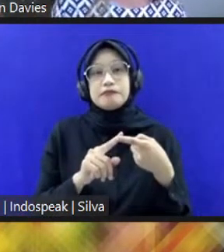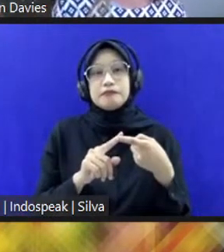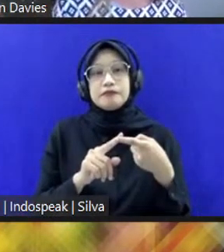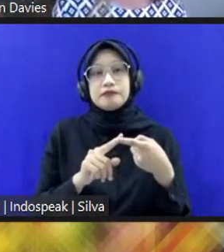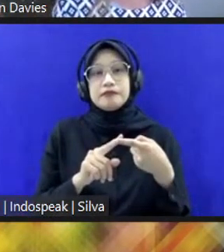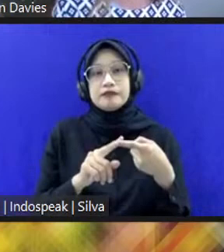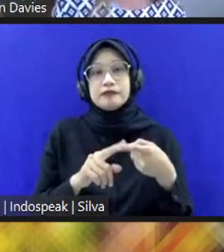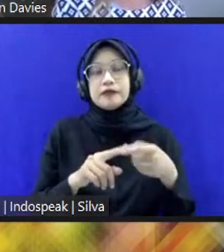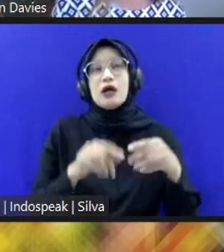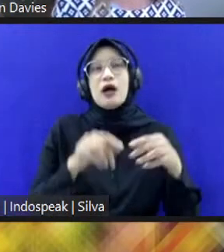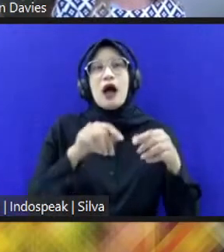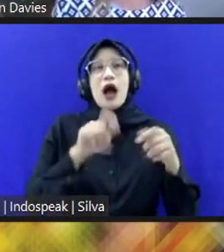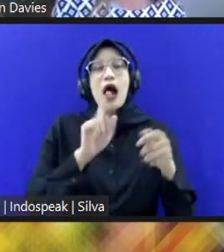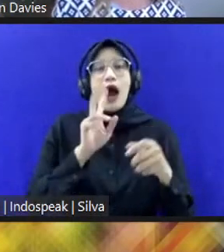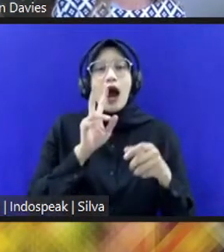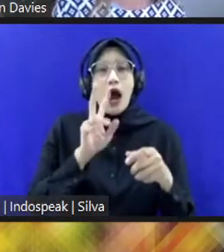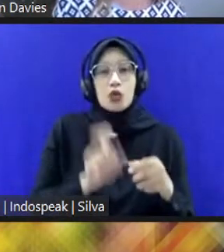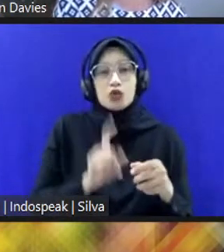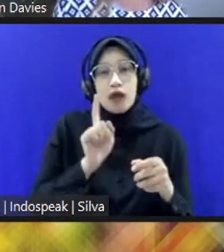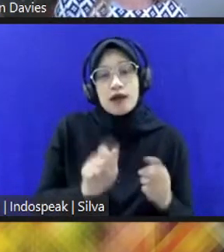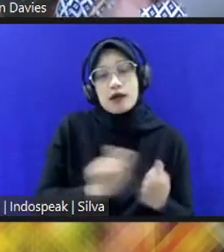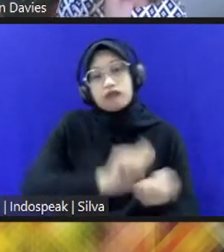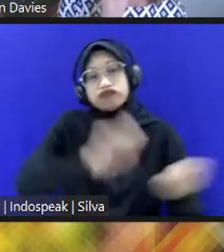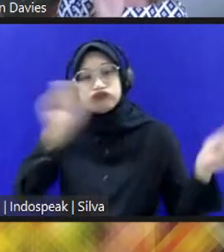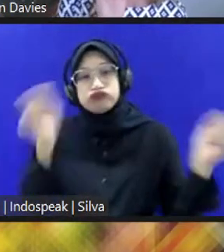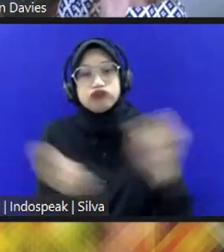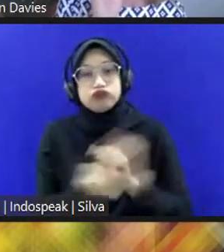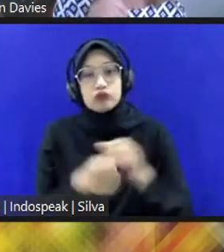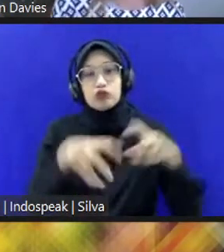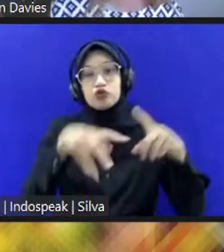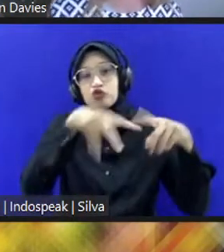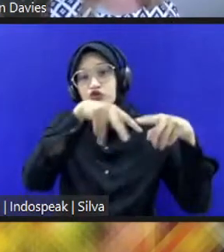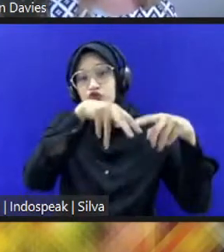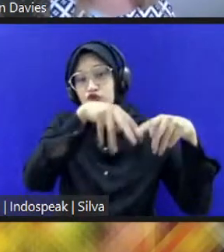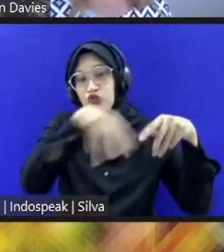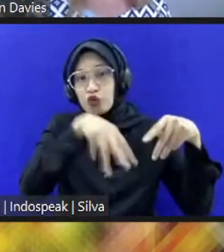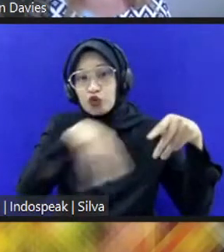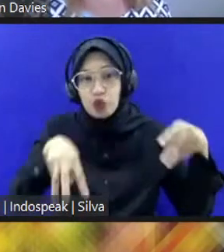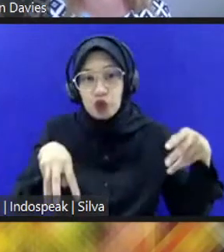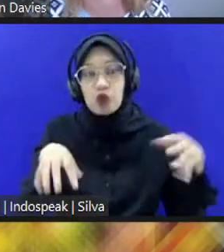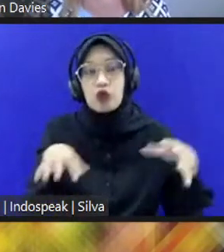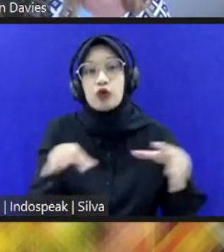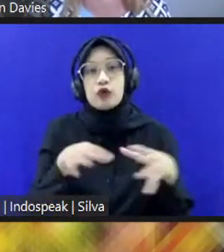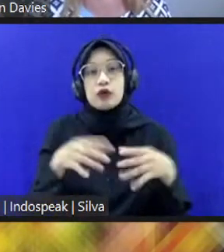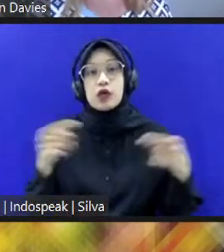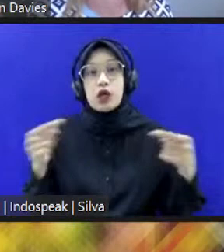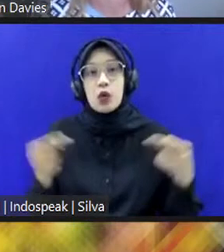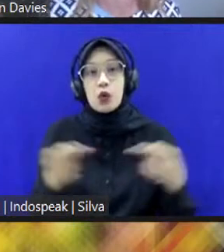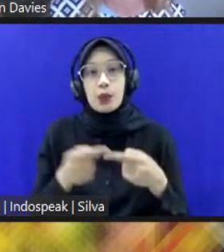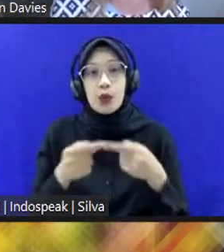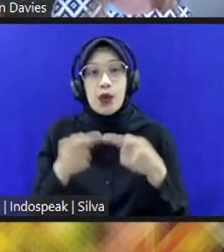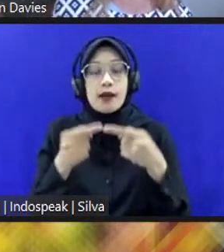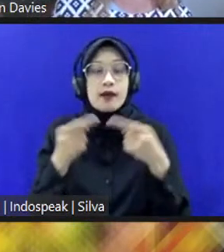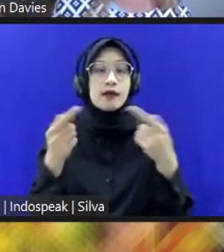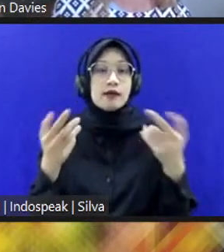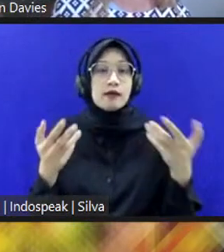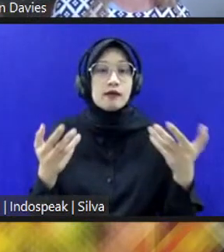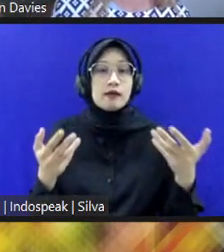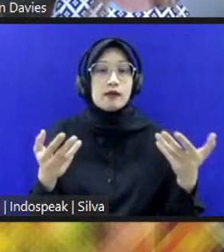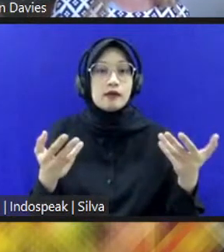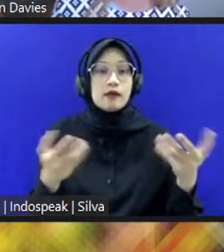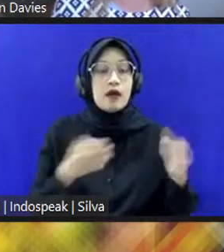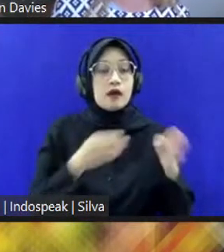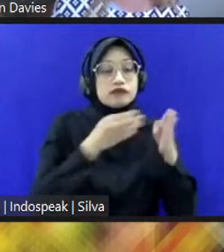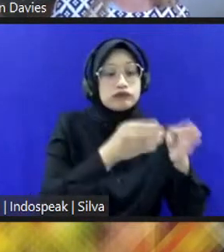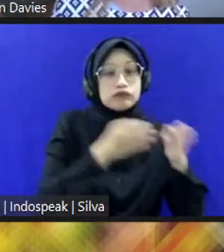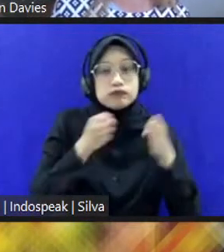structural change, a broad realignment of in terms of power relations between the various sets of actors